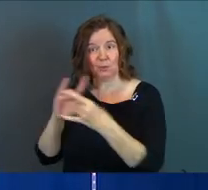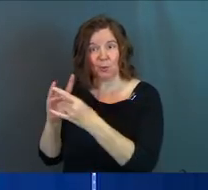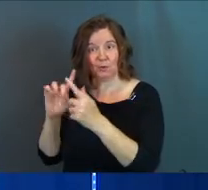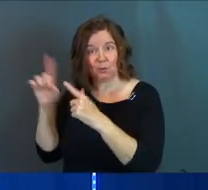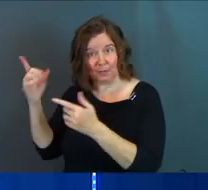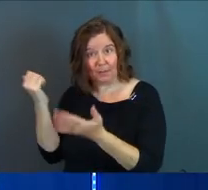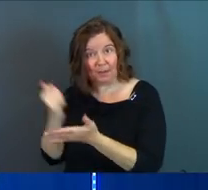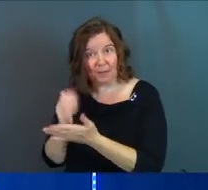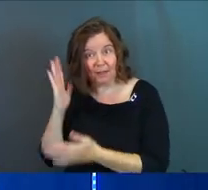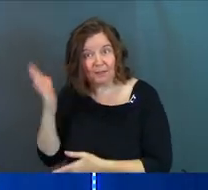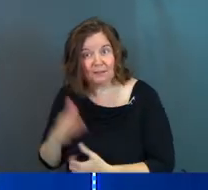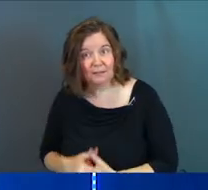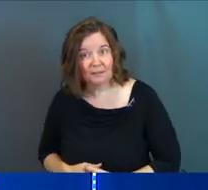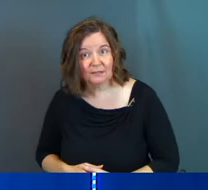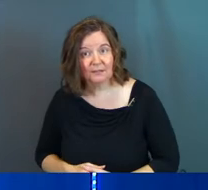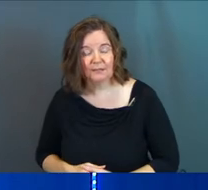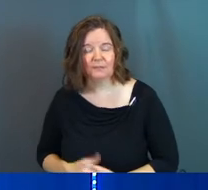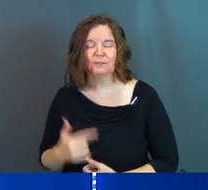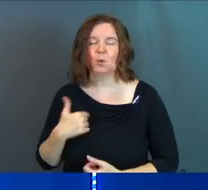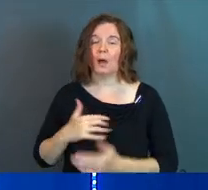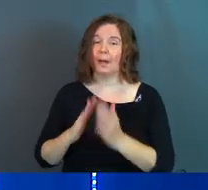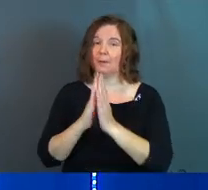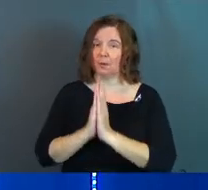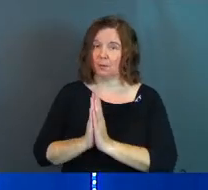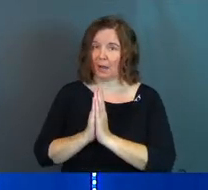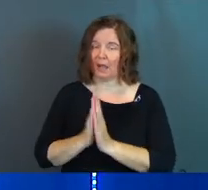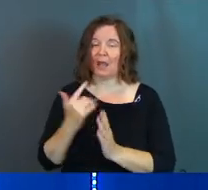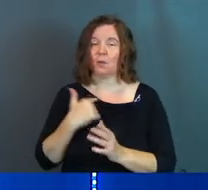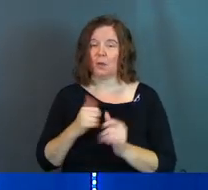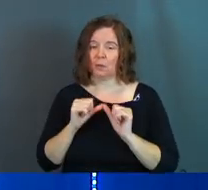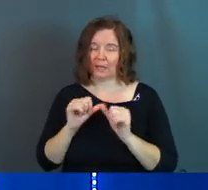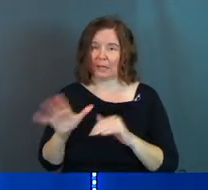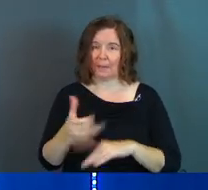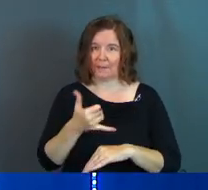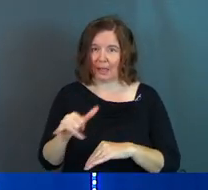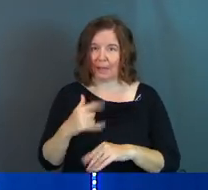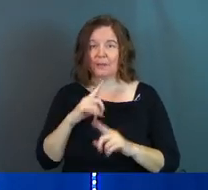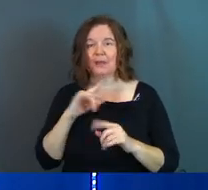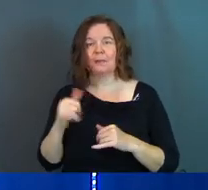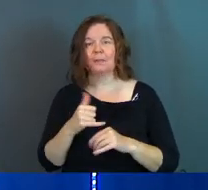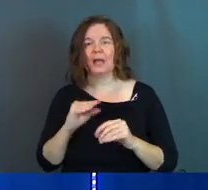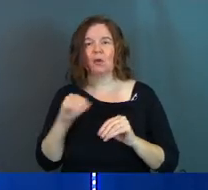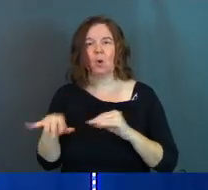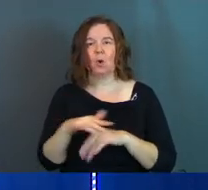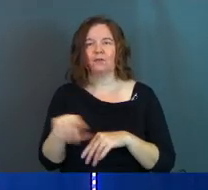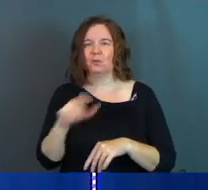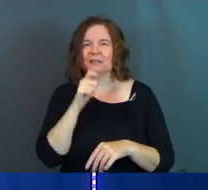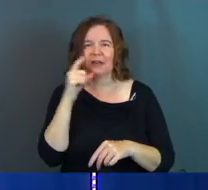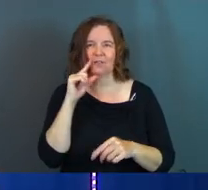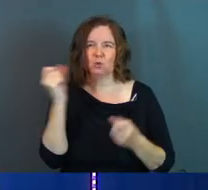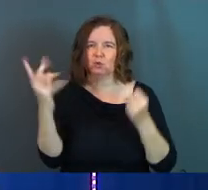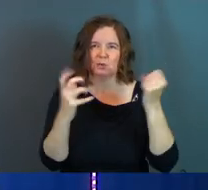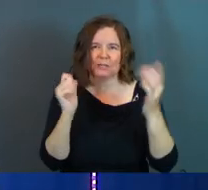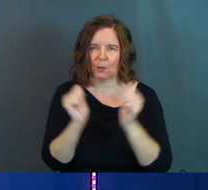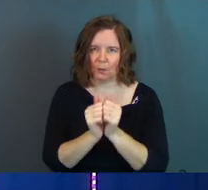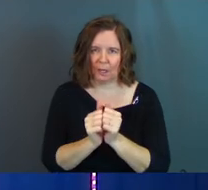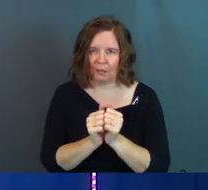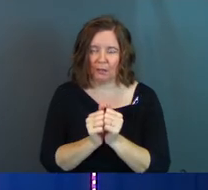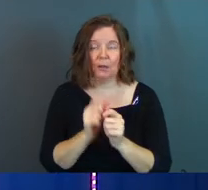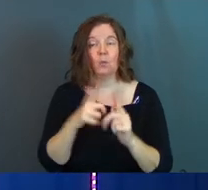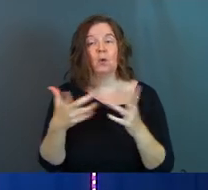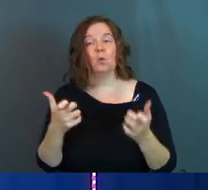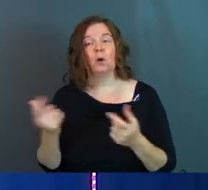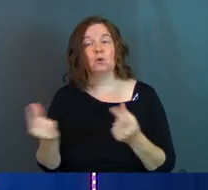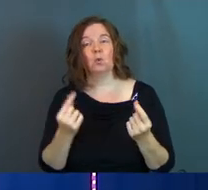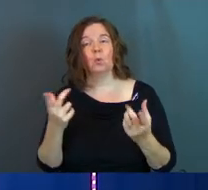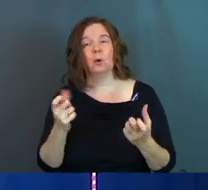Amen? So I'm going to pray and we're going to keep playing, but they're playing over you, okay? It's not for you to sing along with. What we want